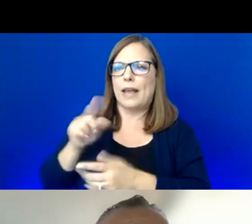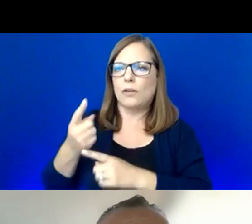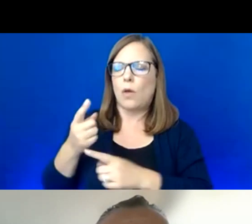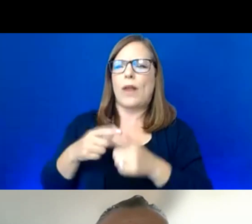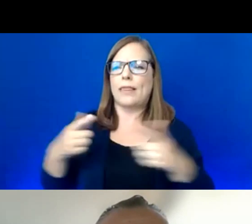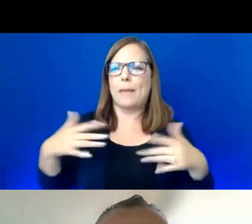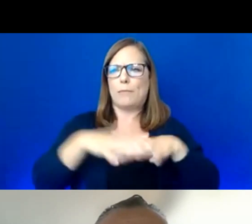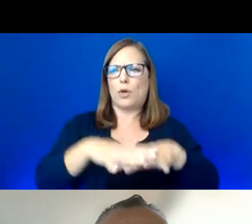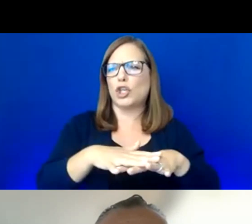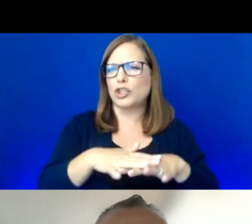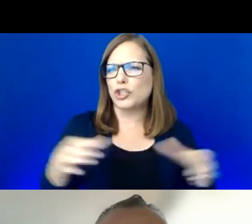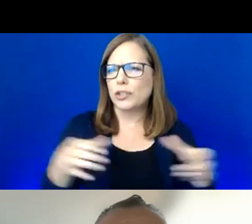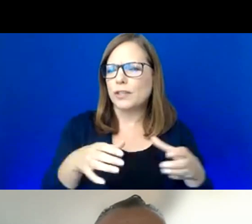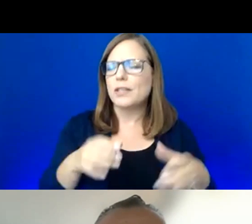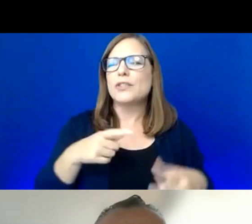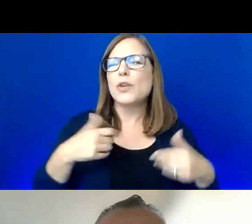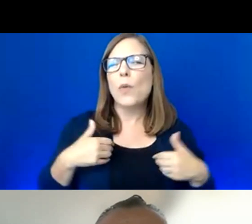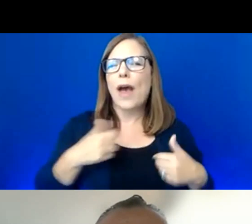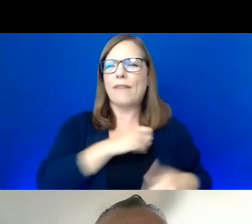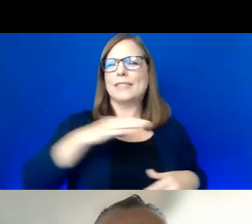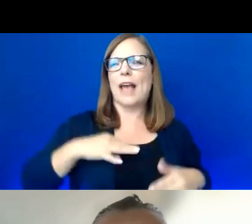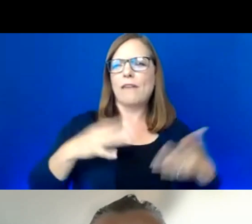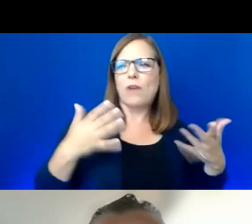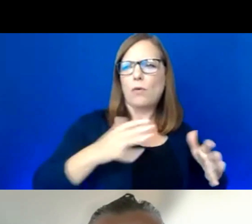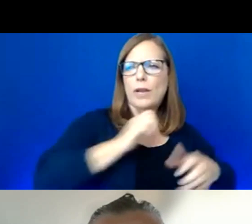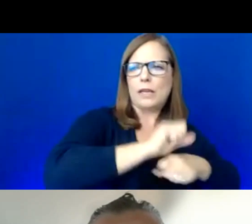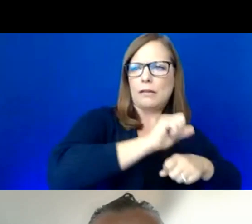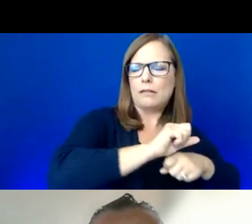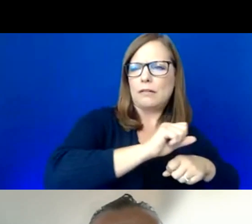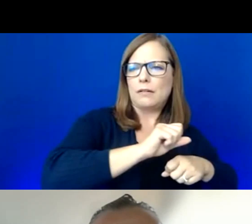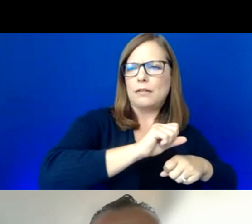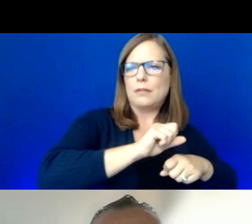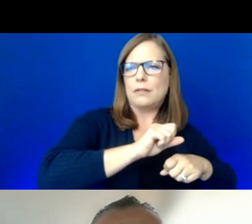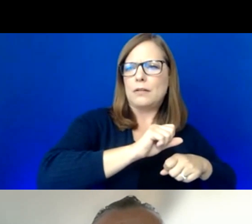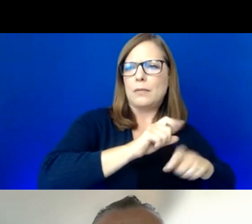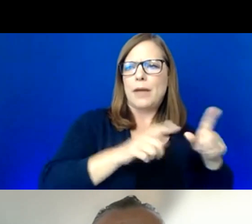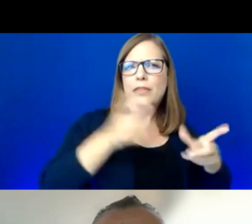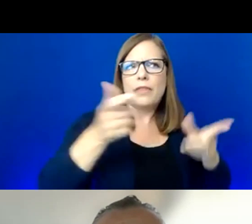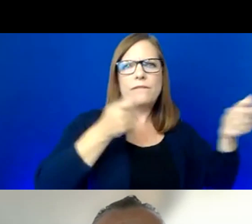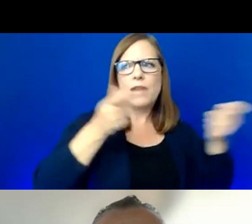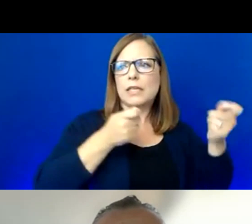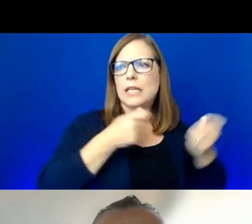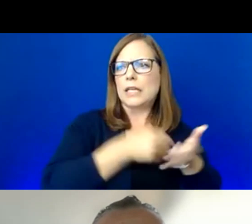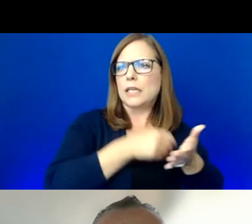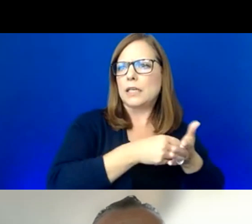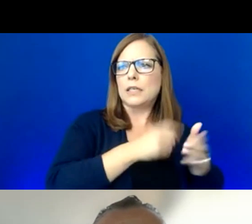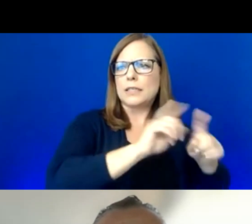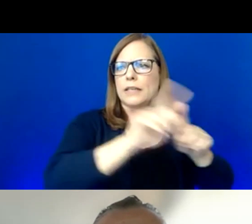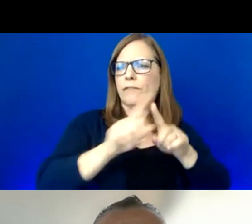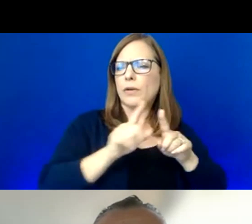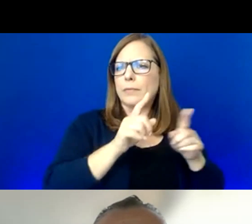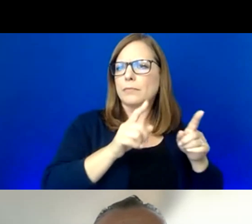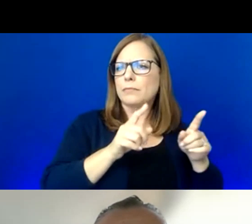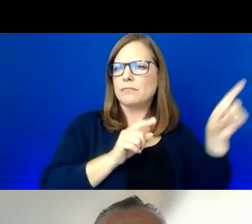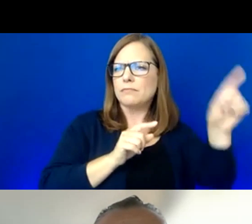staff that are spread apart in multiple funding streams, when you have a